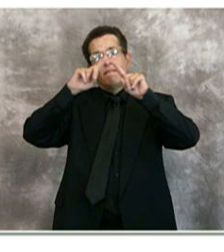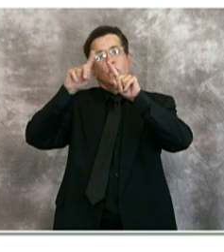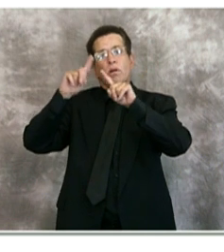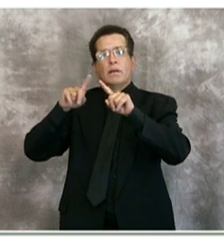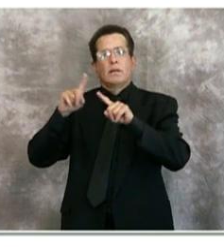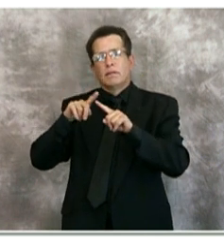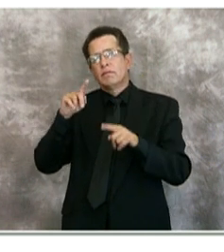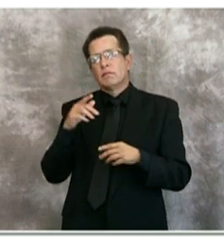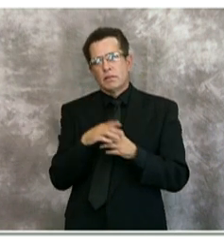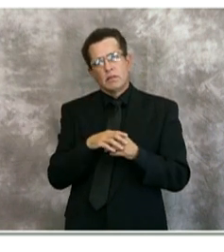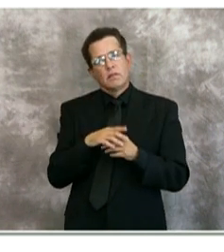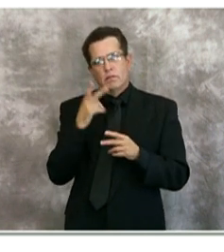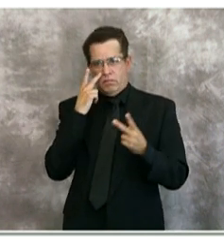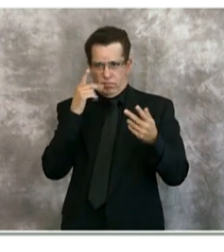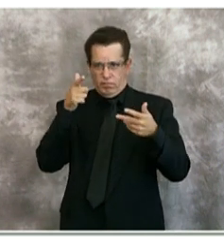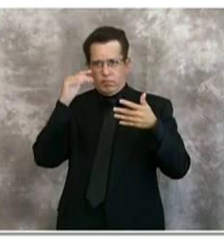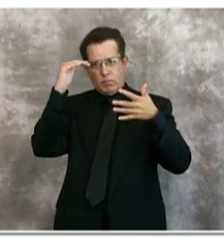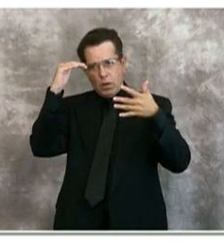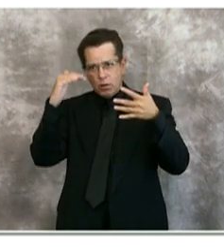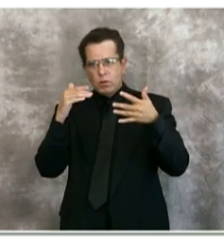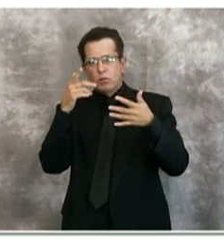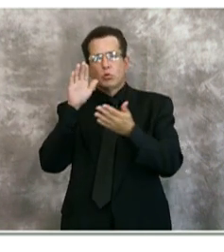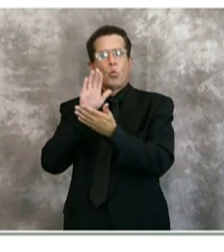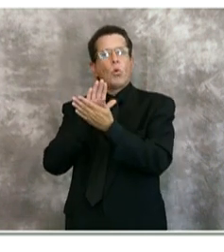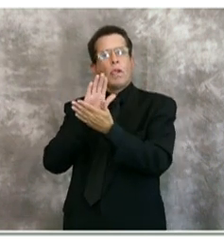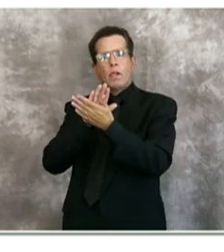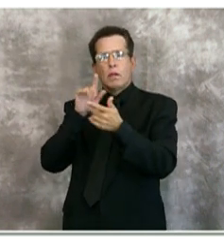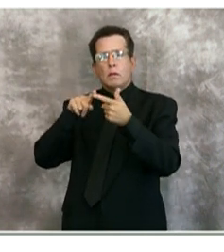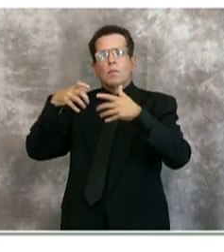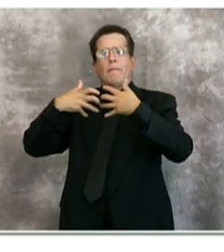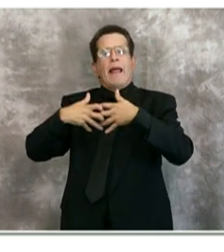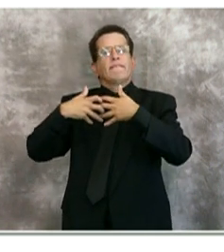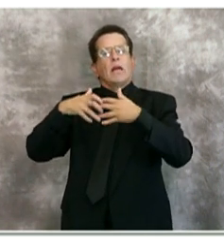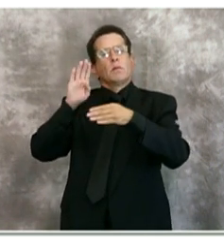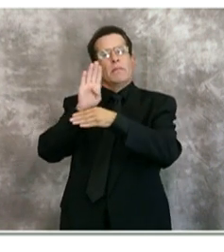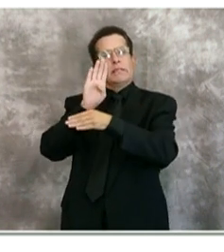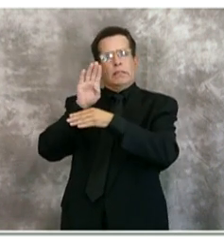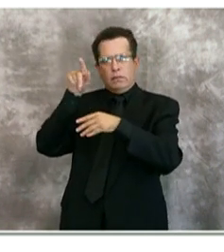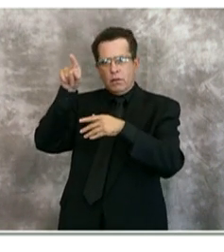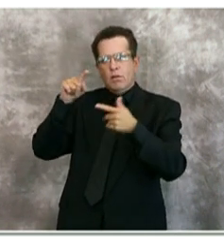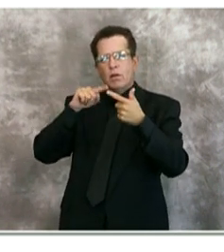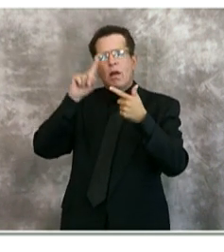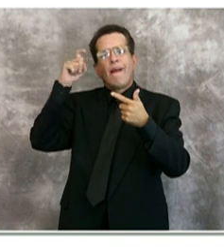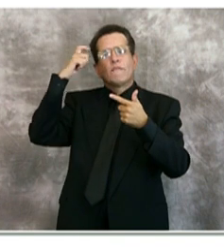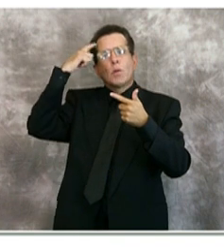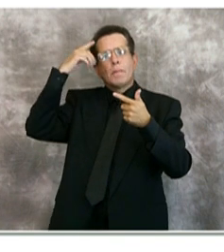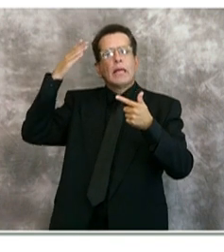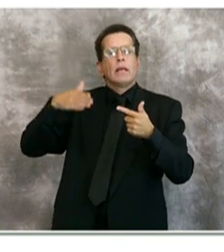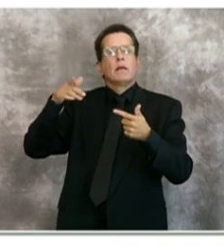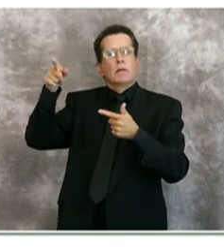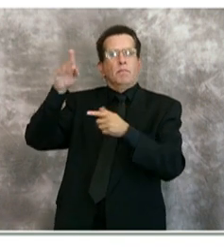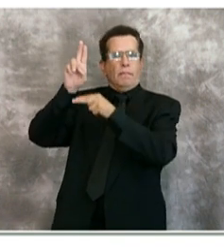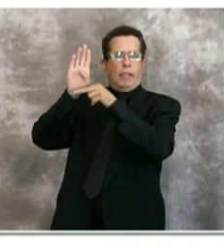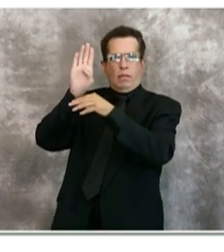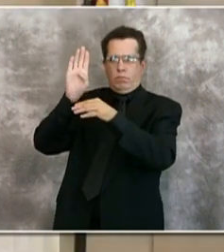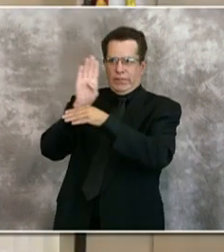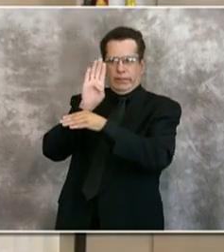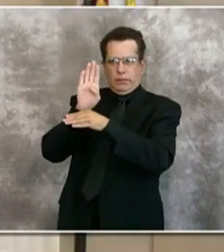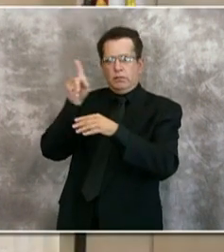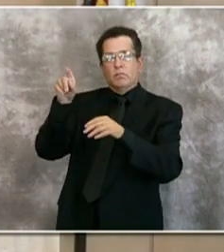different type of settings, from one in a preschool, a manufacturing facility, government setting, and